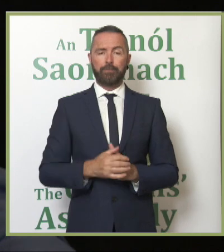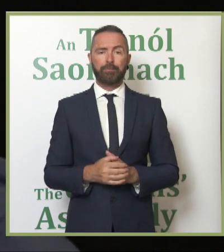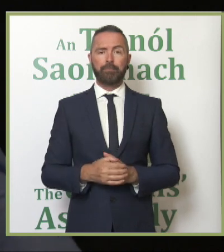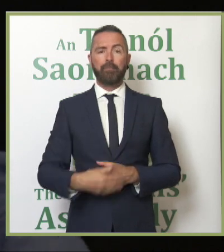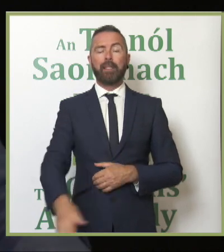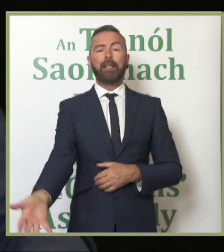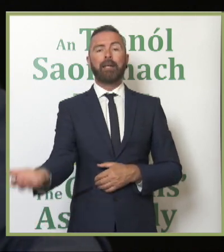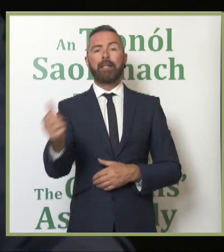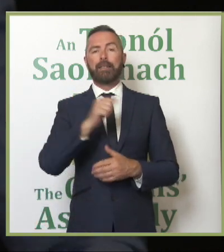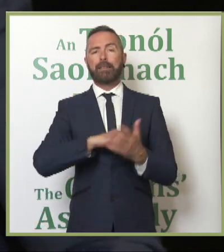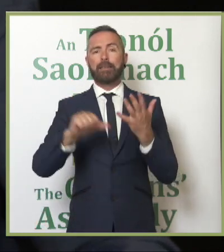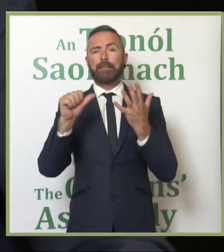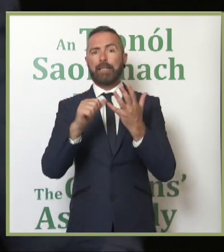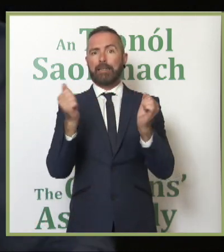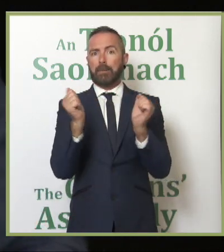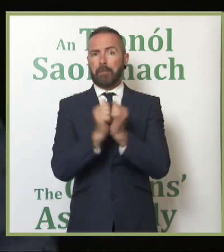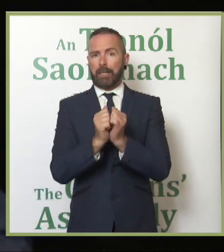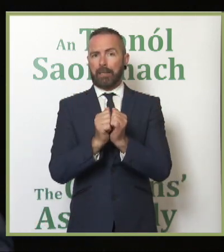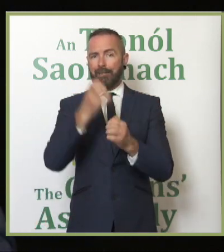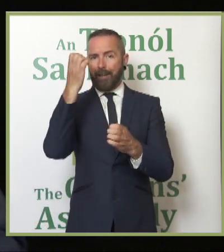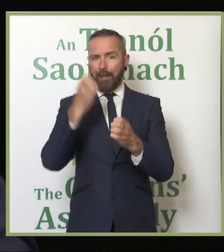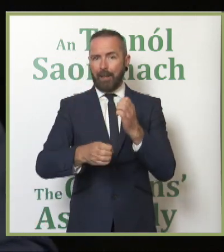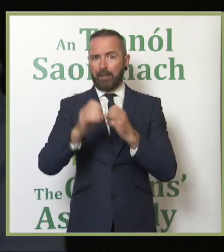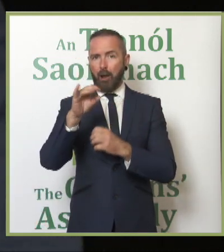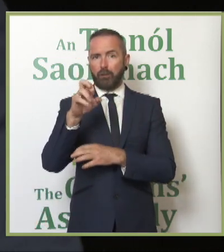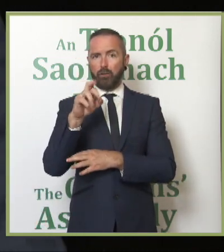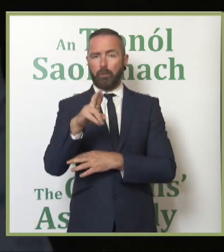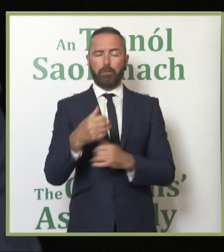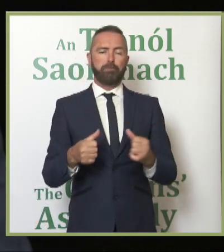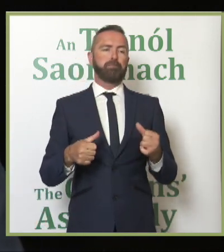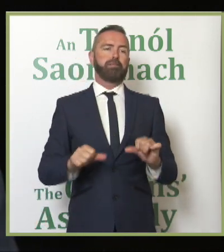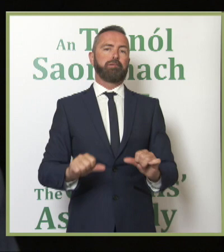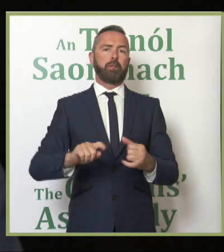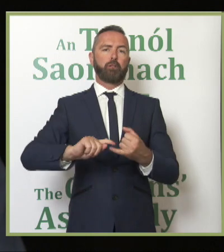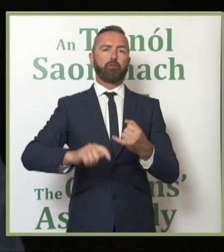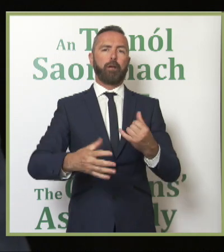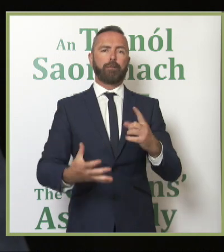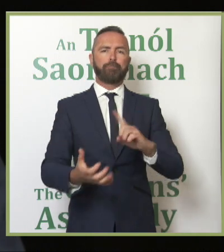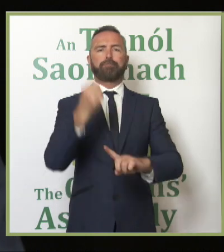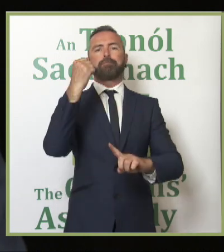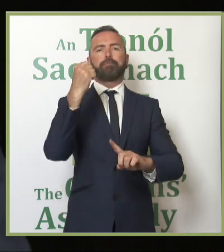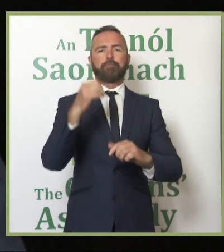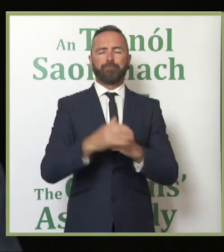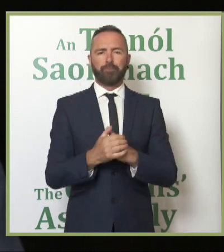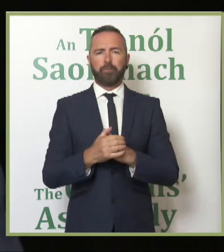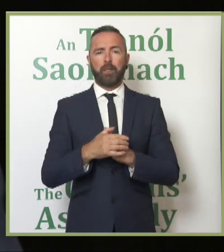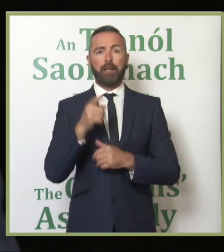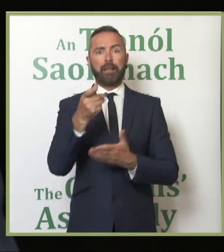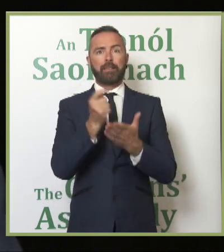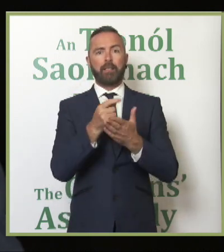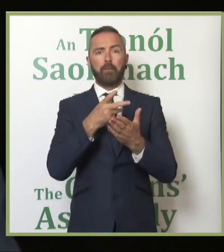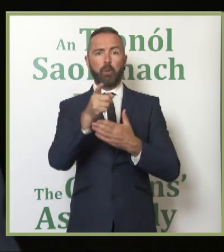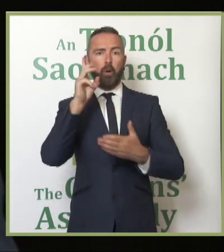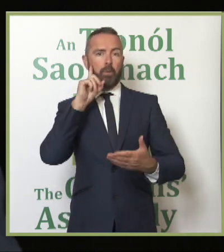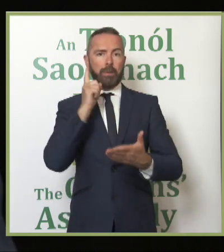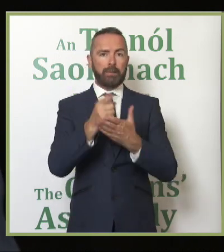meeting in the end of October we've called it Reaching Conclusions, but this is effectively the point at which you will be taking decisions